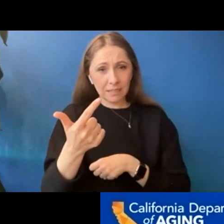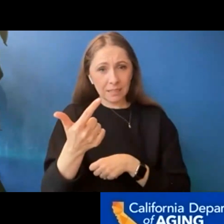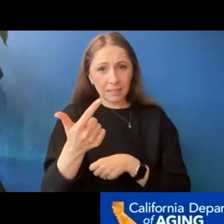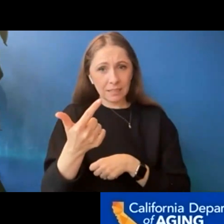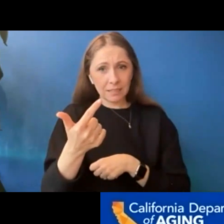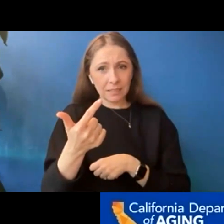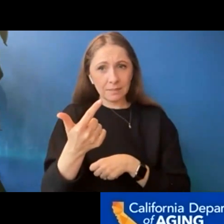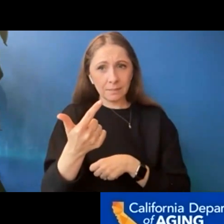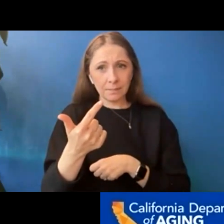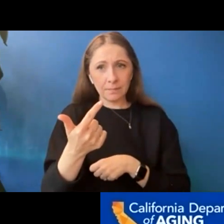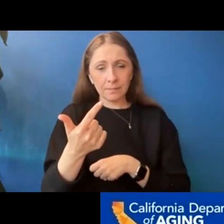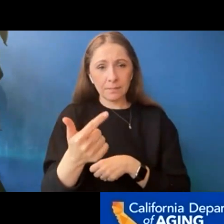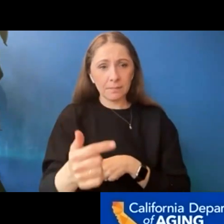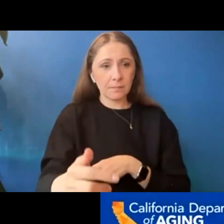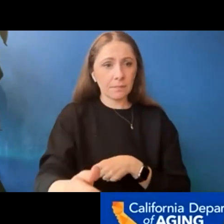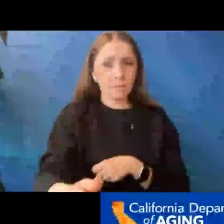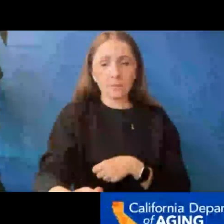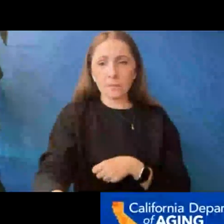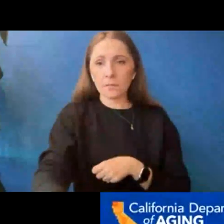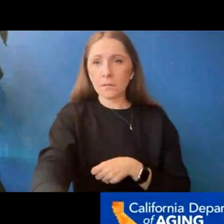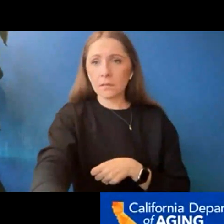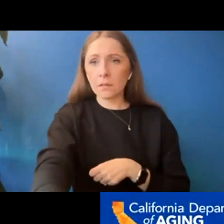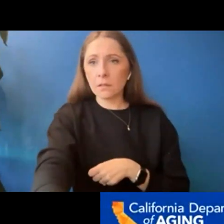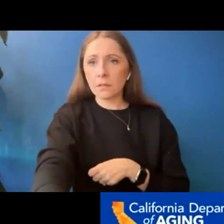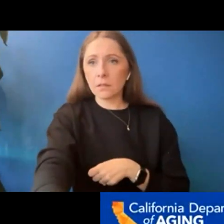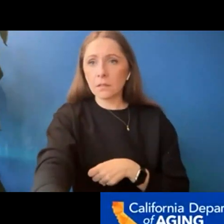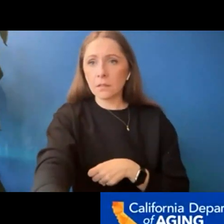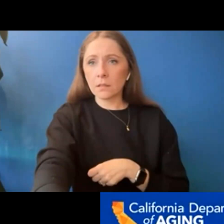you please mute whoever's unmuted? Panel members, just please be unmuted. Thank you.